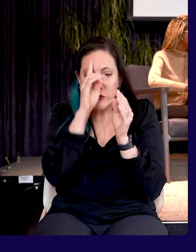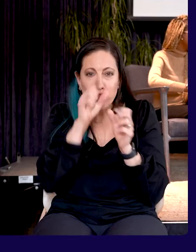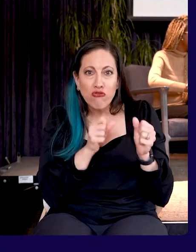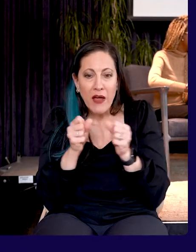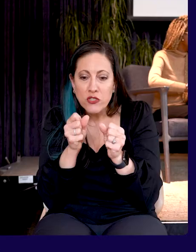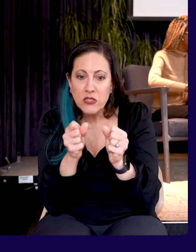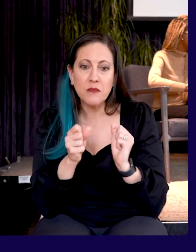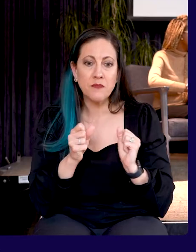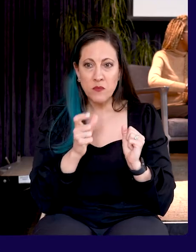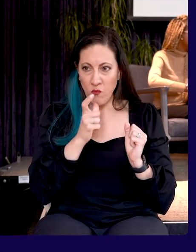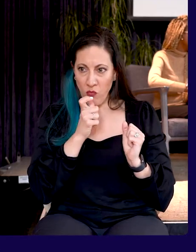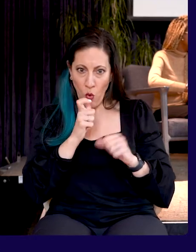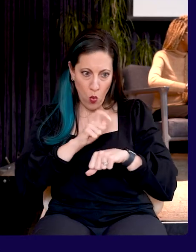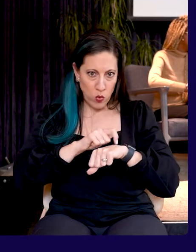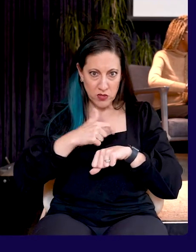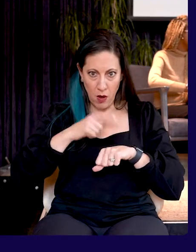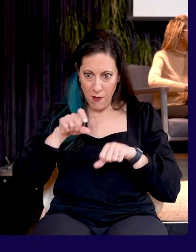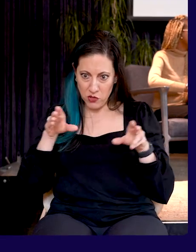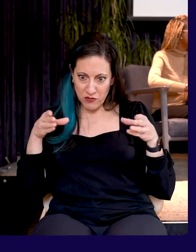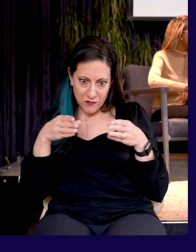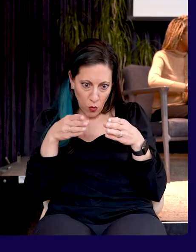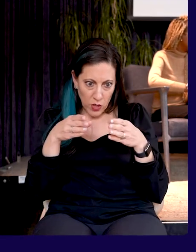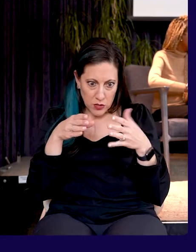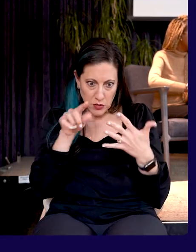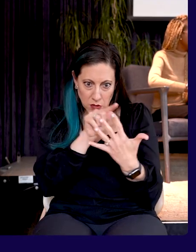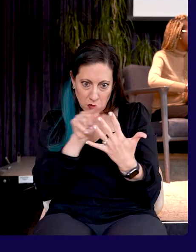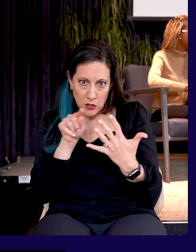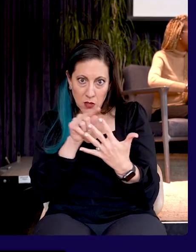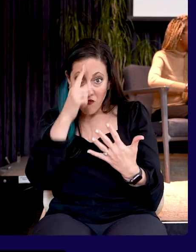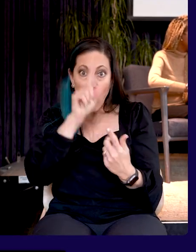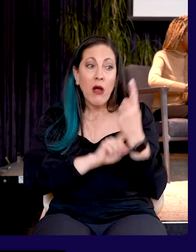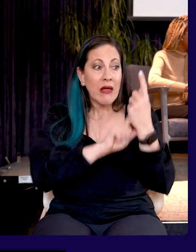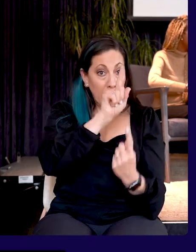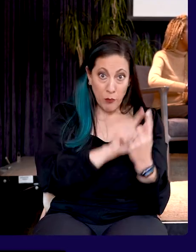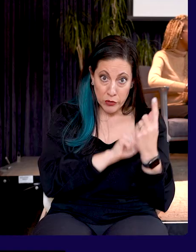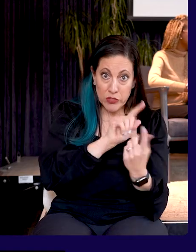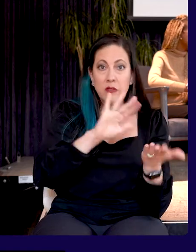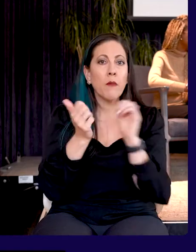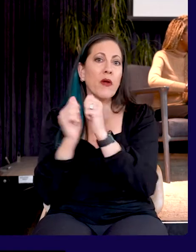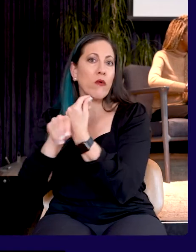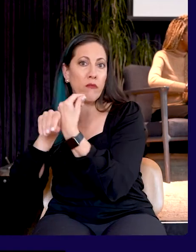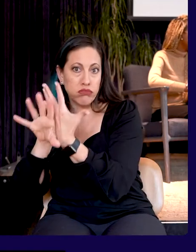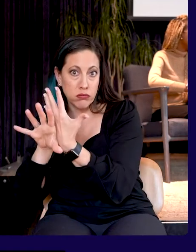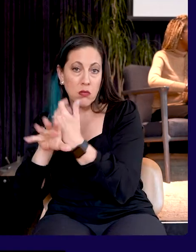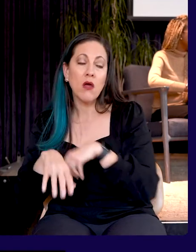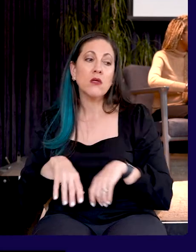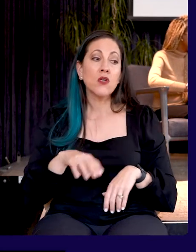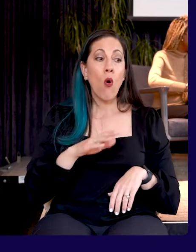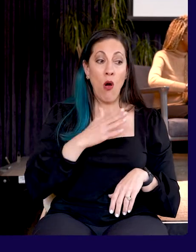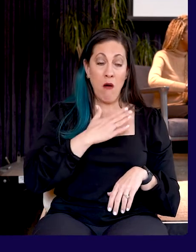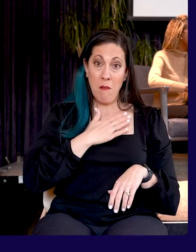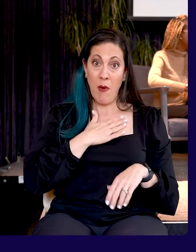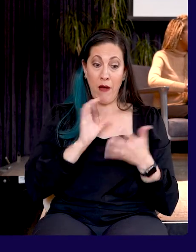time I should be focused on with in-person experiences. And so the threshold for me doing something in